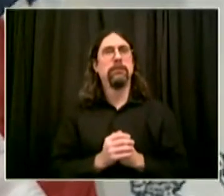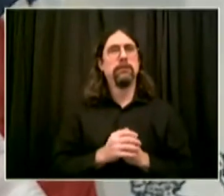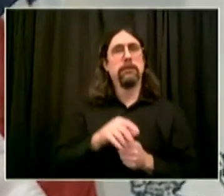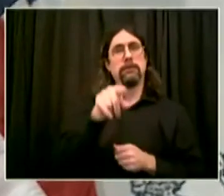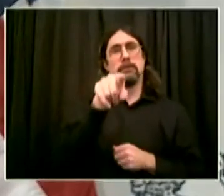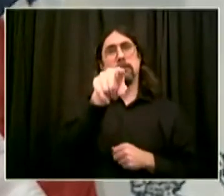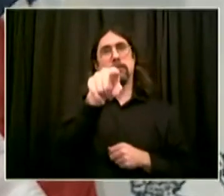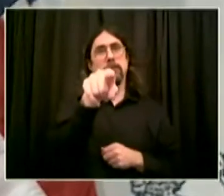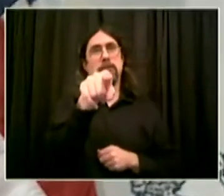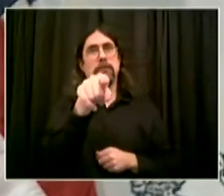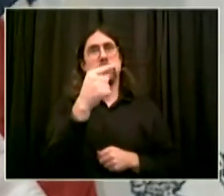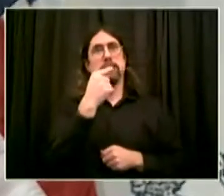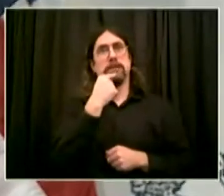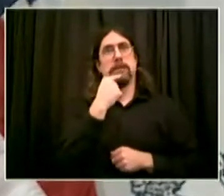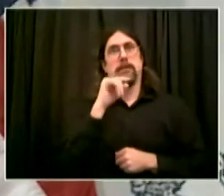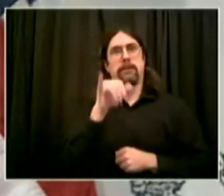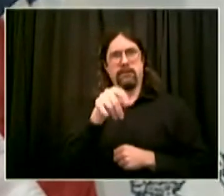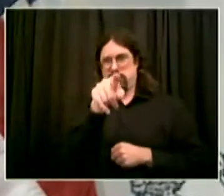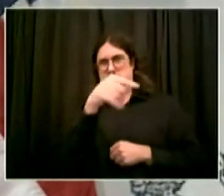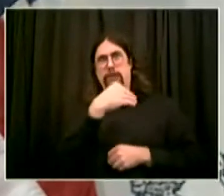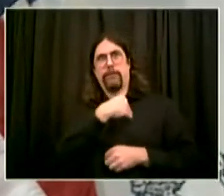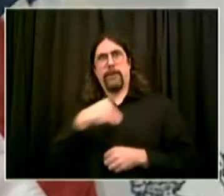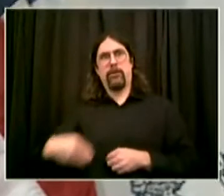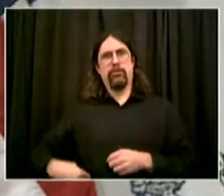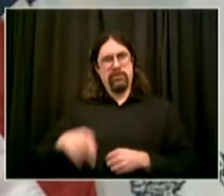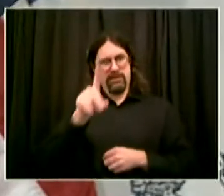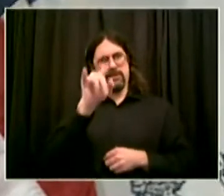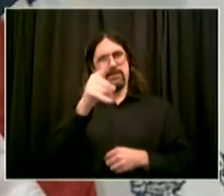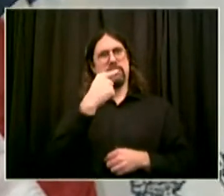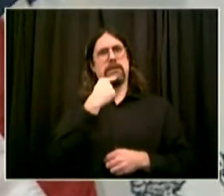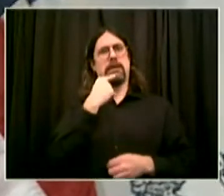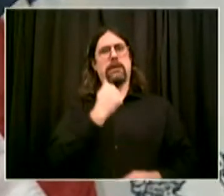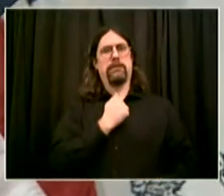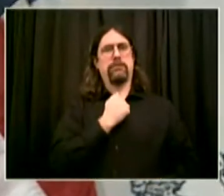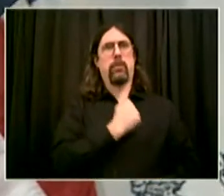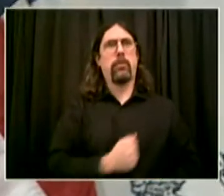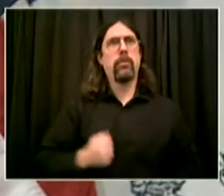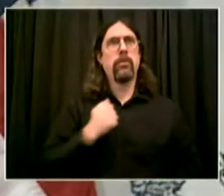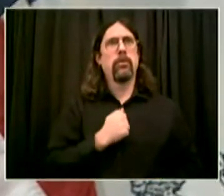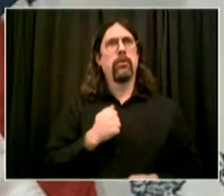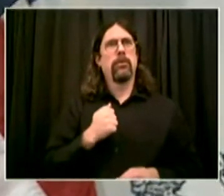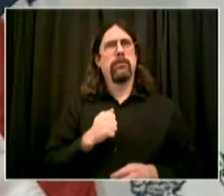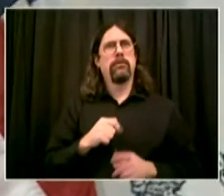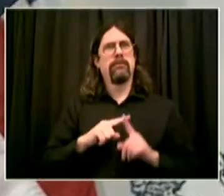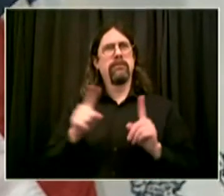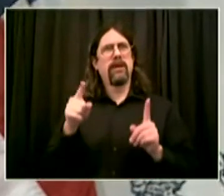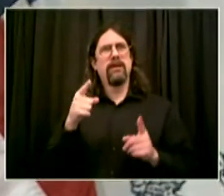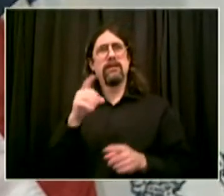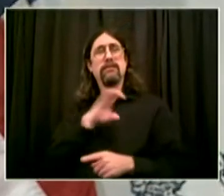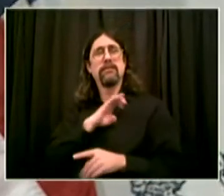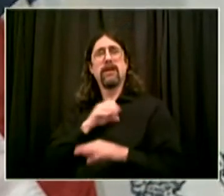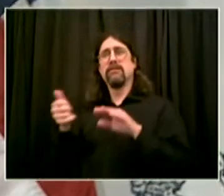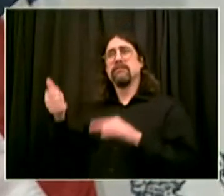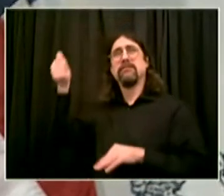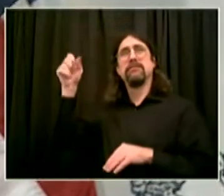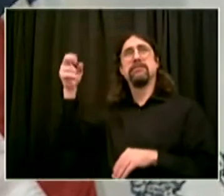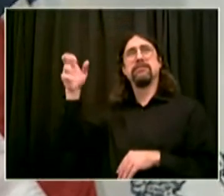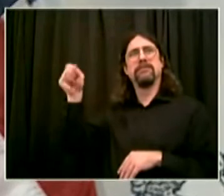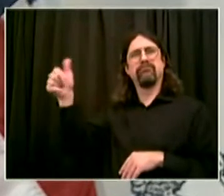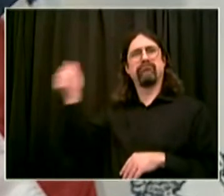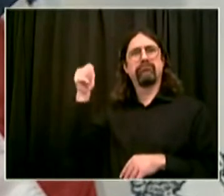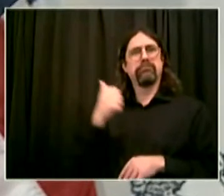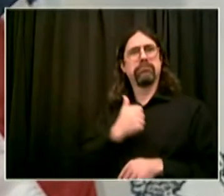NYPD's violent arrests in Mott Haven? Jake, I'm going to say it a little differently. I think Commissioner Shea is